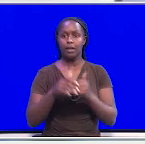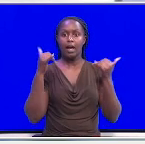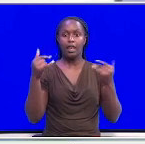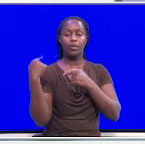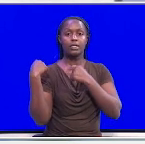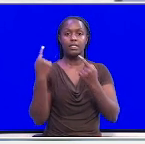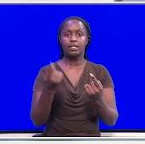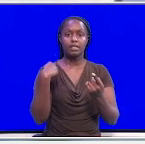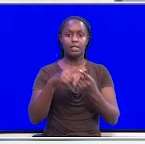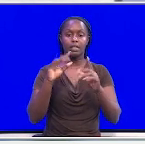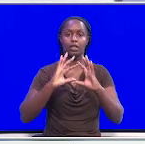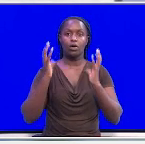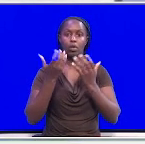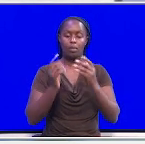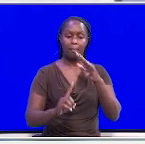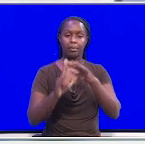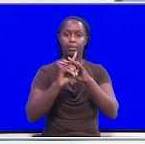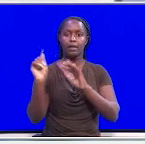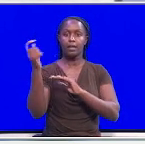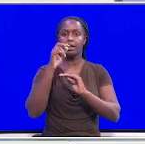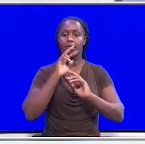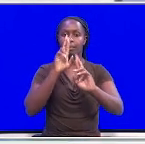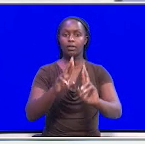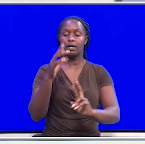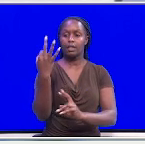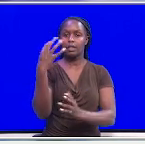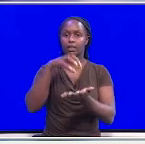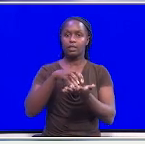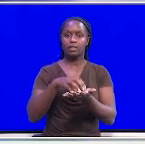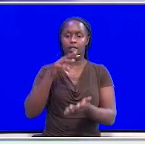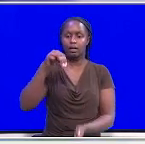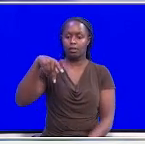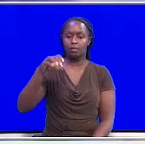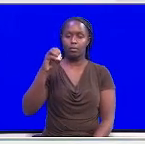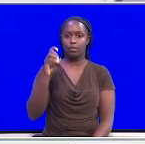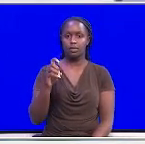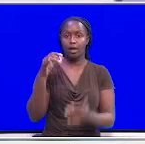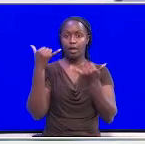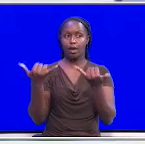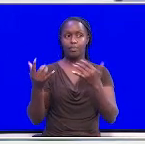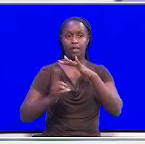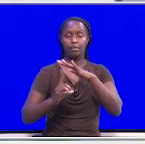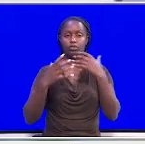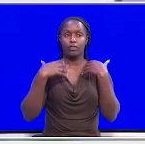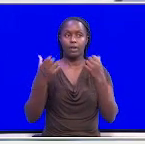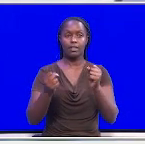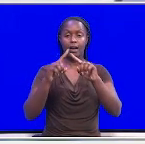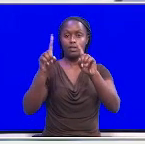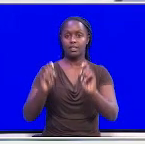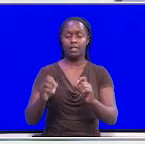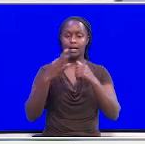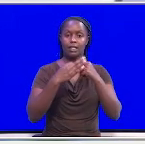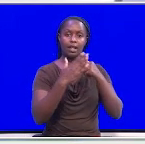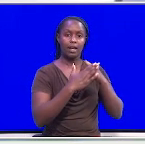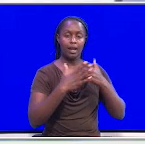the global outbreak began, Kenya has reported three cases of mpox. So far, the Ministry of Health has tested 89